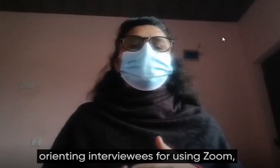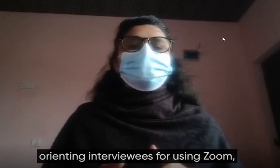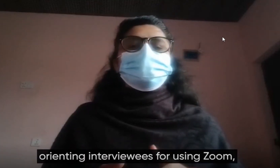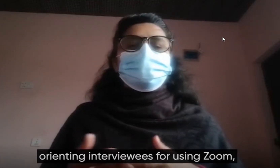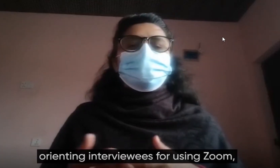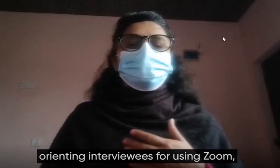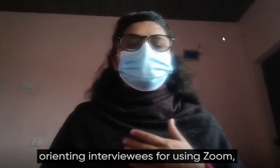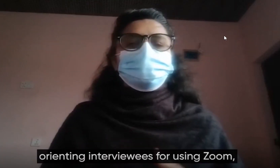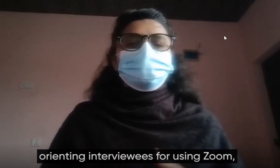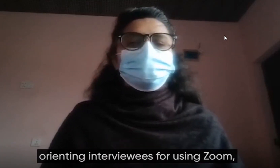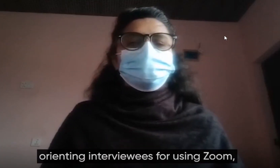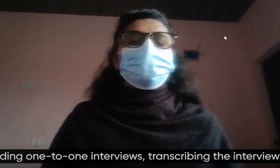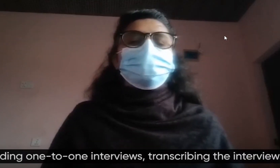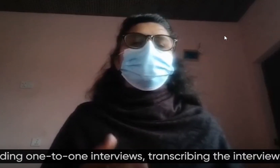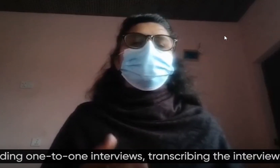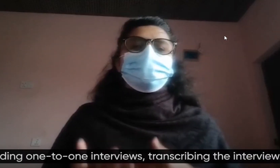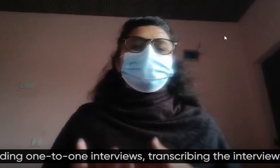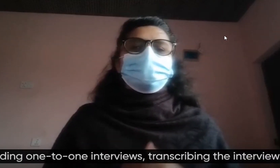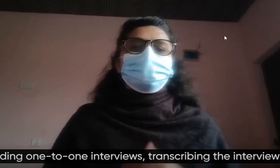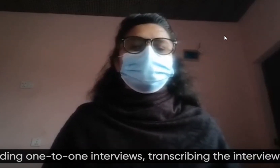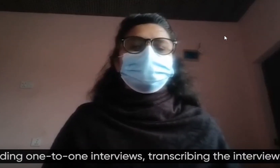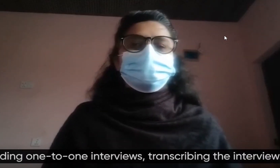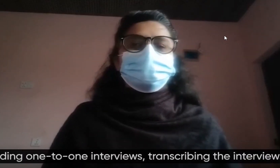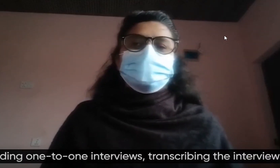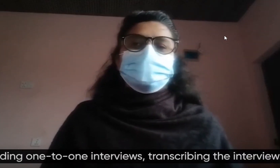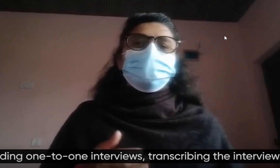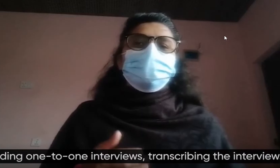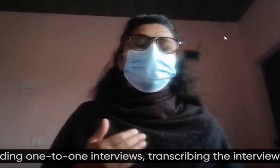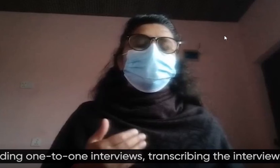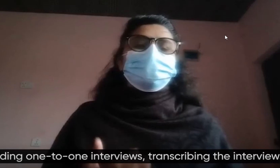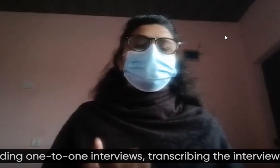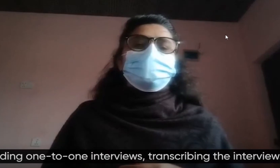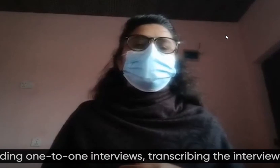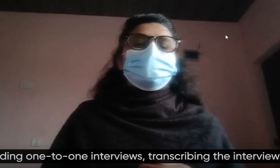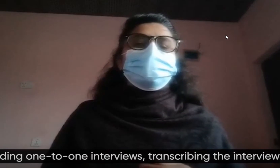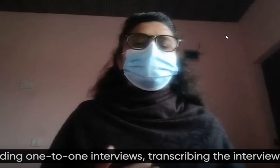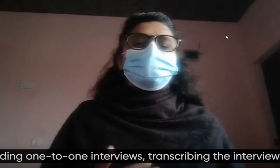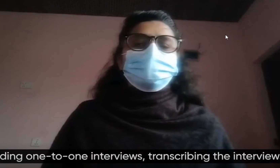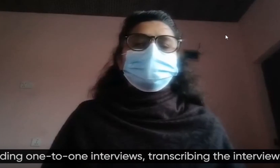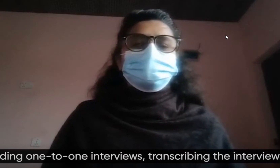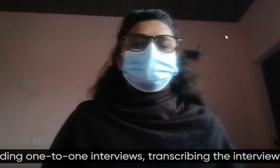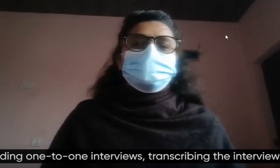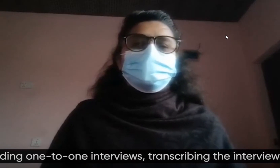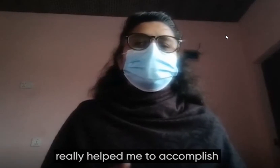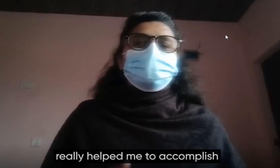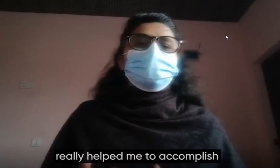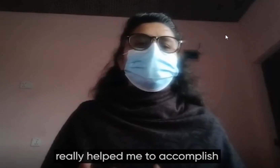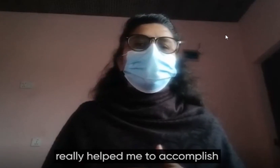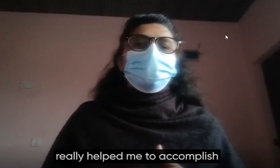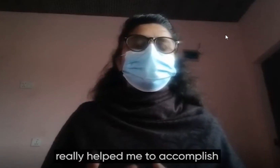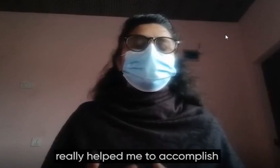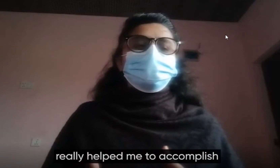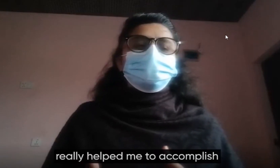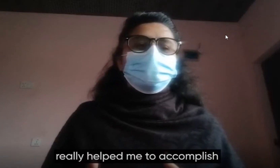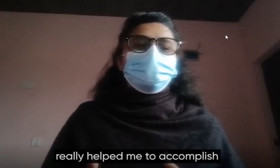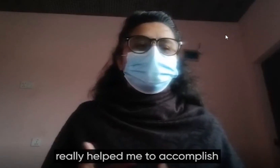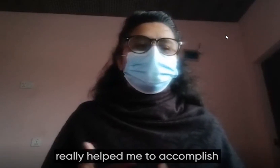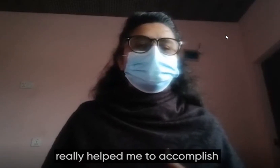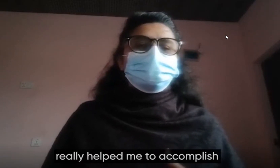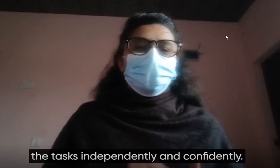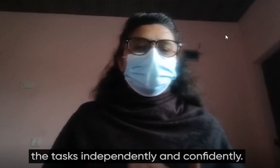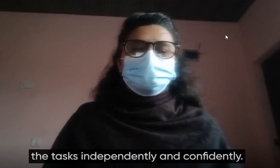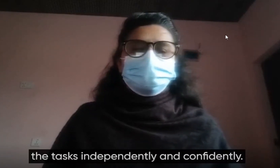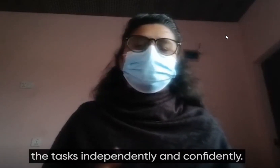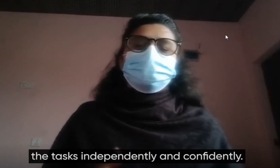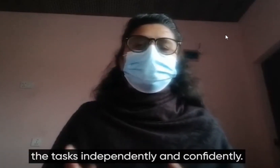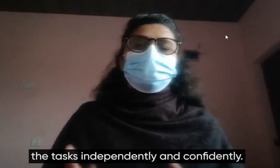orienting interviewees for using Zoom, holding one-to-one interviews, transcribing the interviewees really helped me to